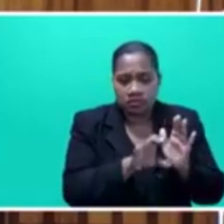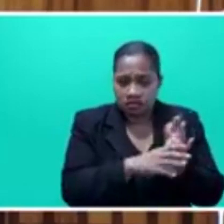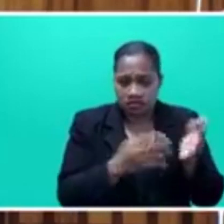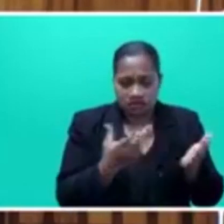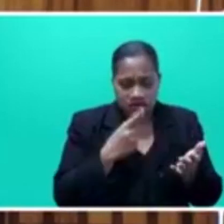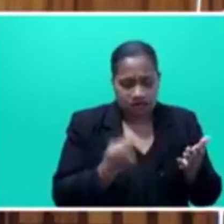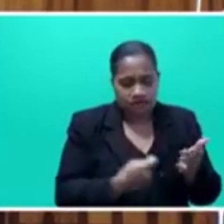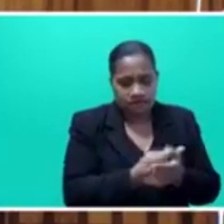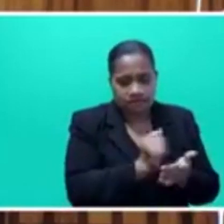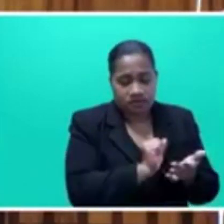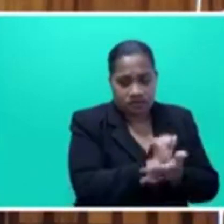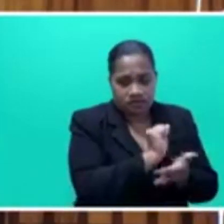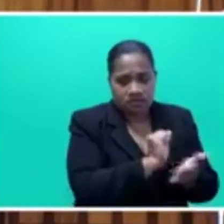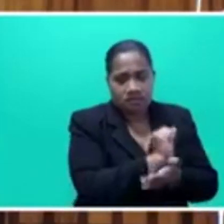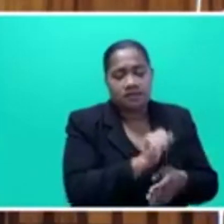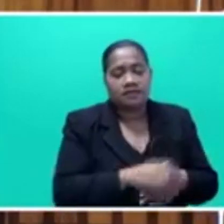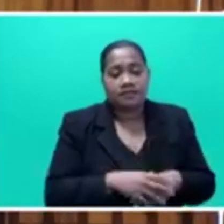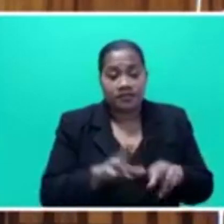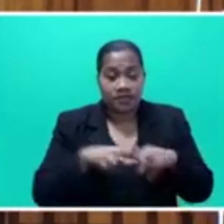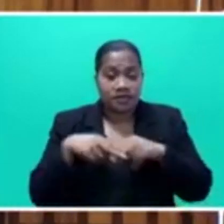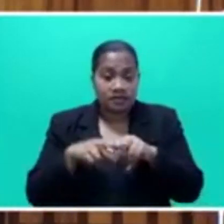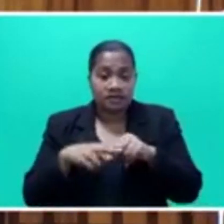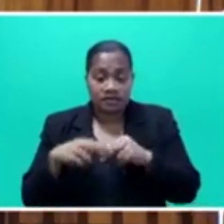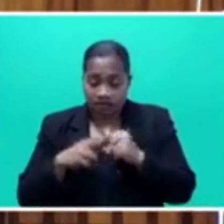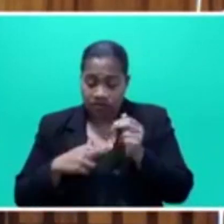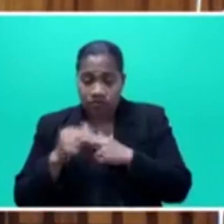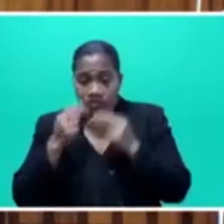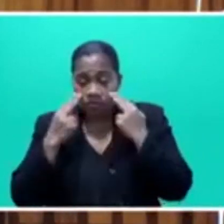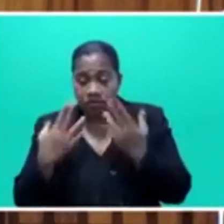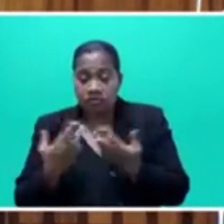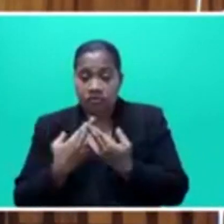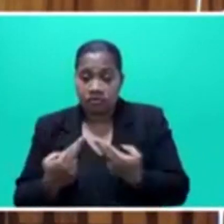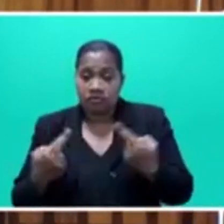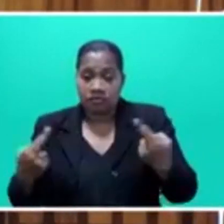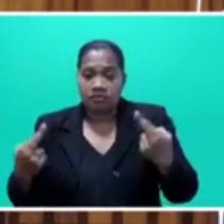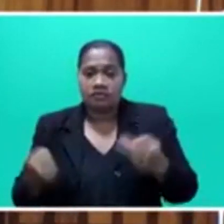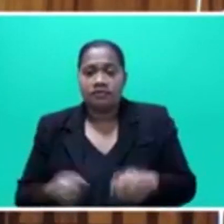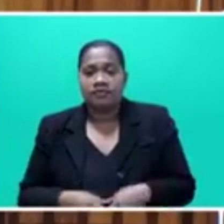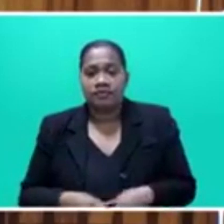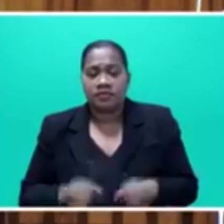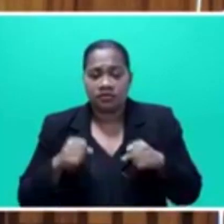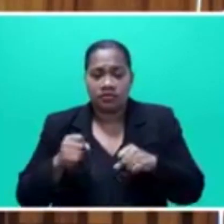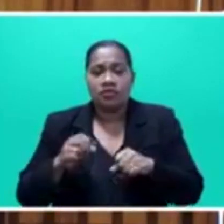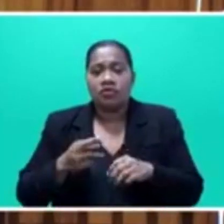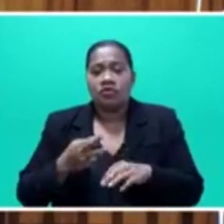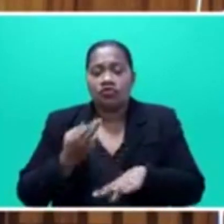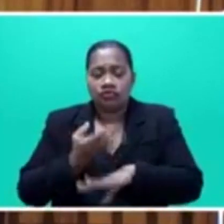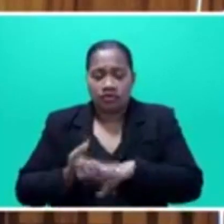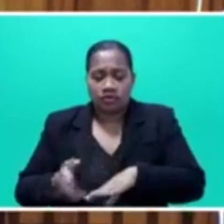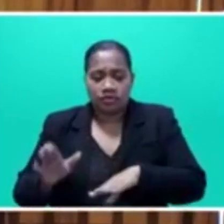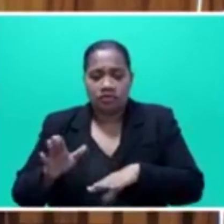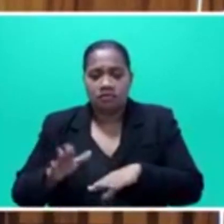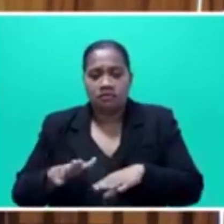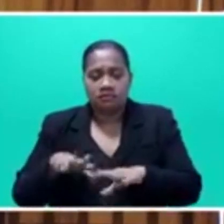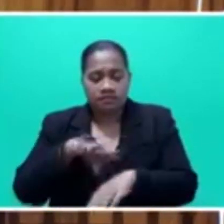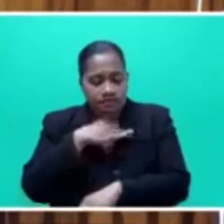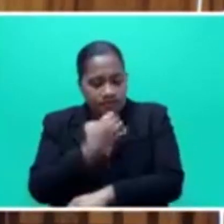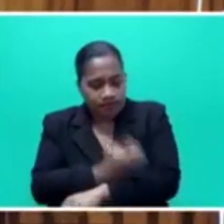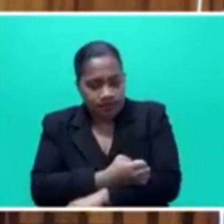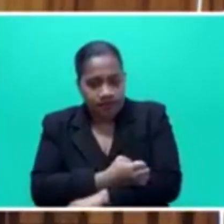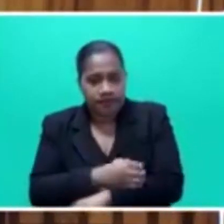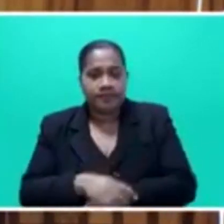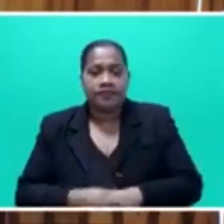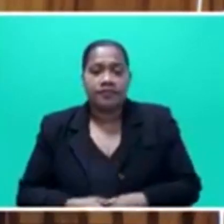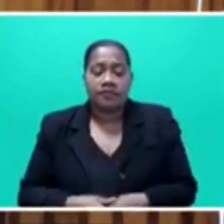sustainable climate action here in Fiji that builds natural resources intact and attracts investment in renewable energy, Mr. Speaker, sir. Mr. Speaker, sir,